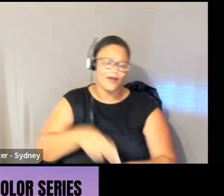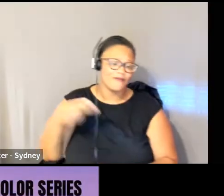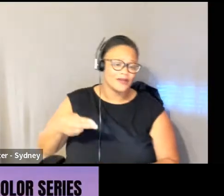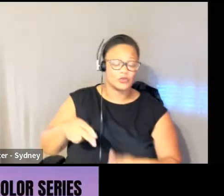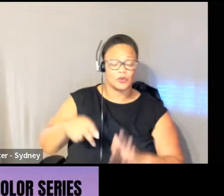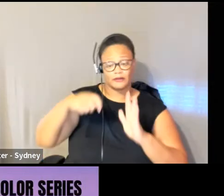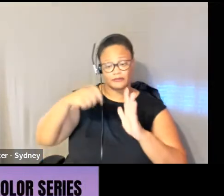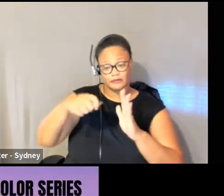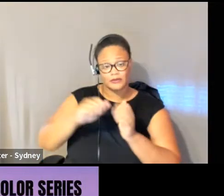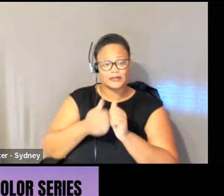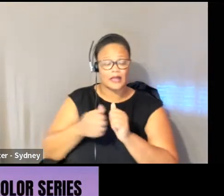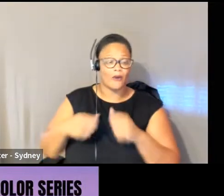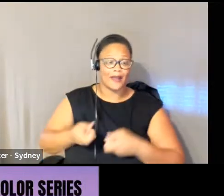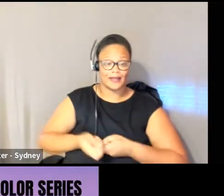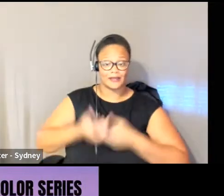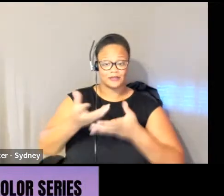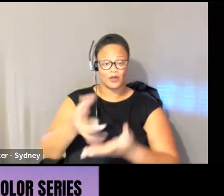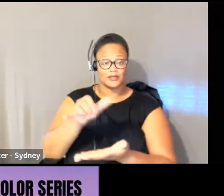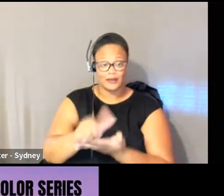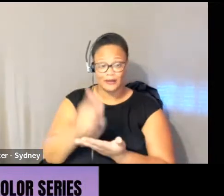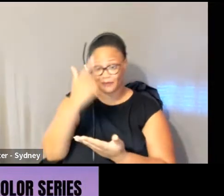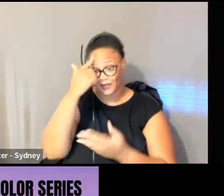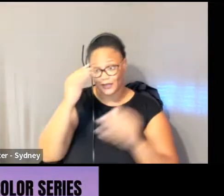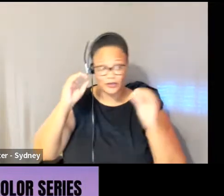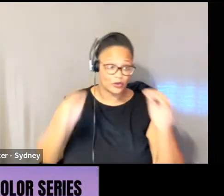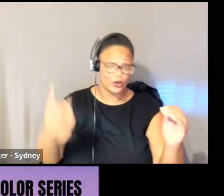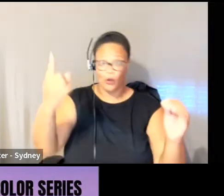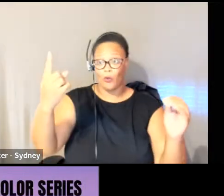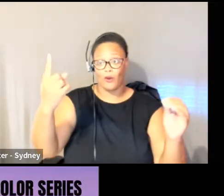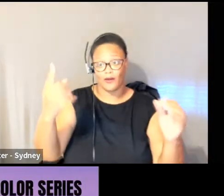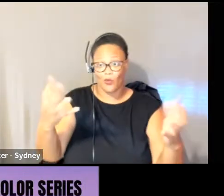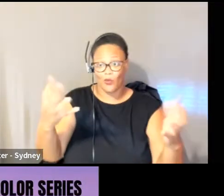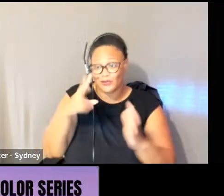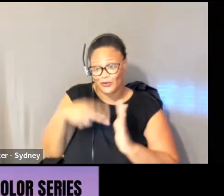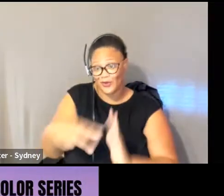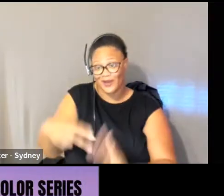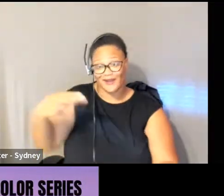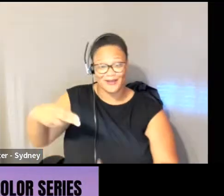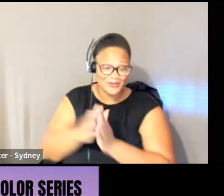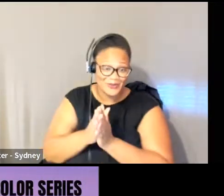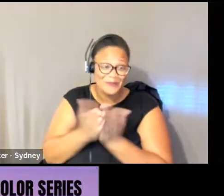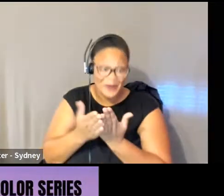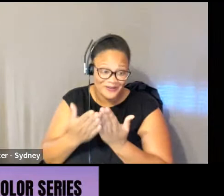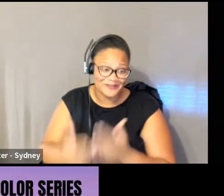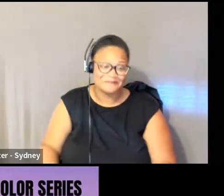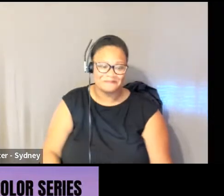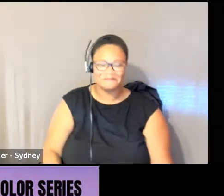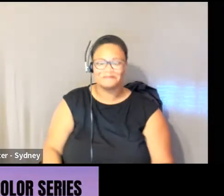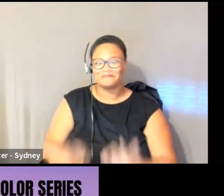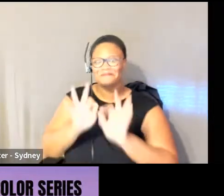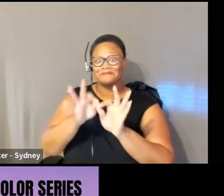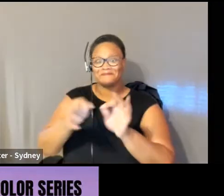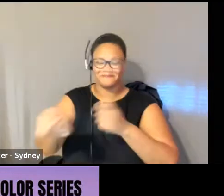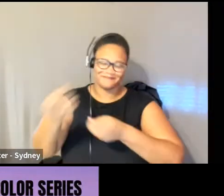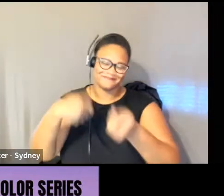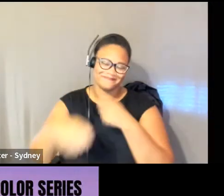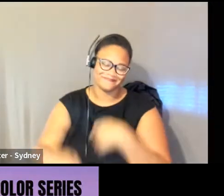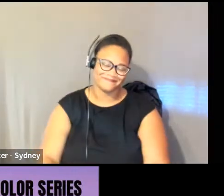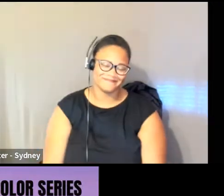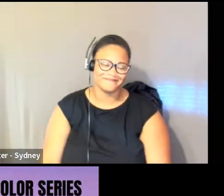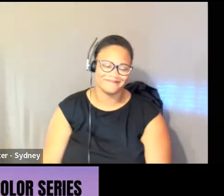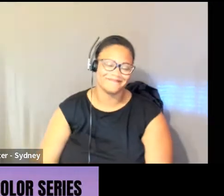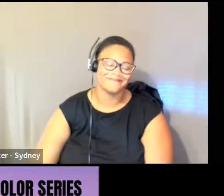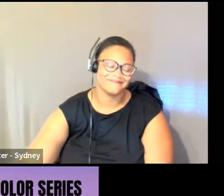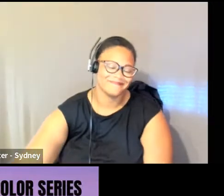express that history. Why? Because nobody wants to read a history book. But if I can make it something exciting and fun